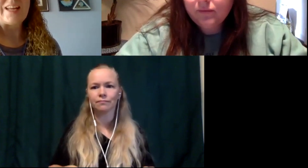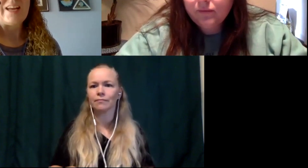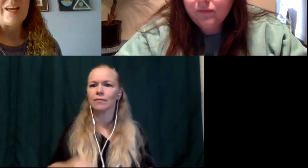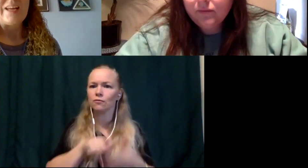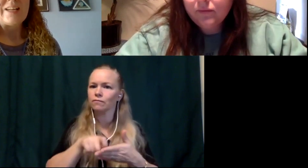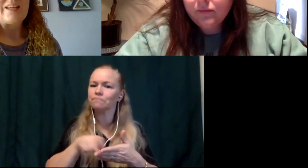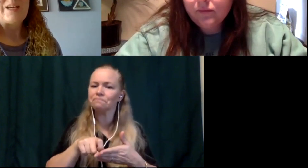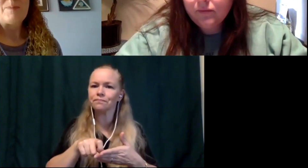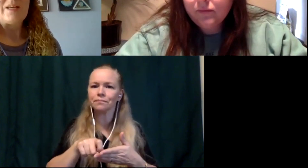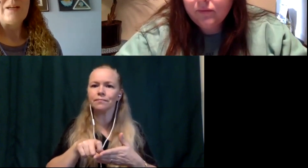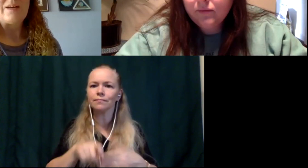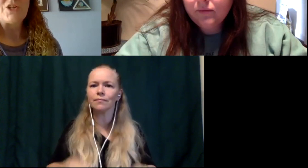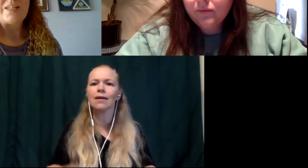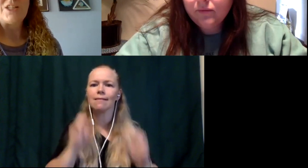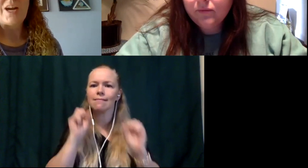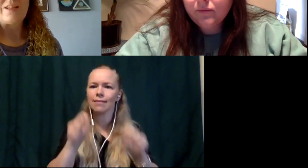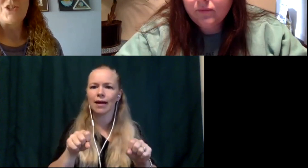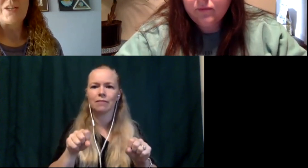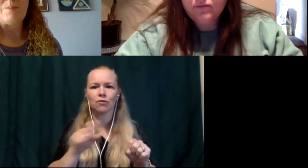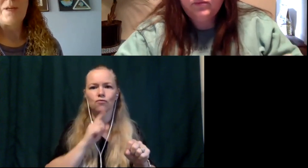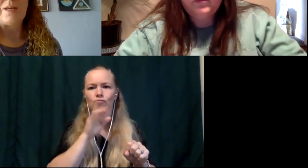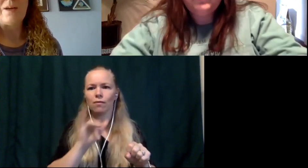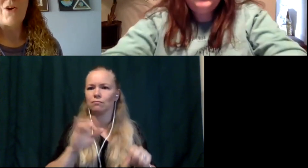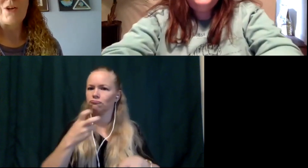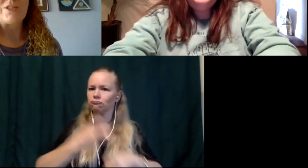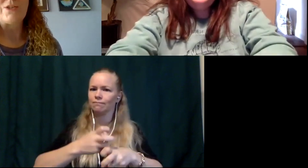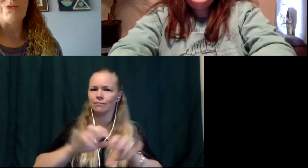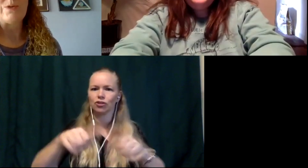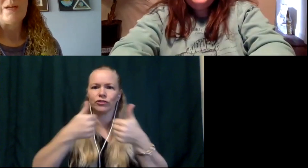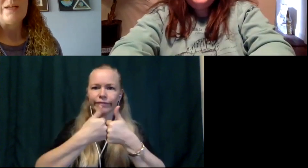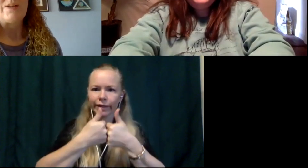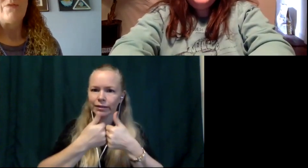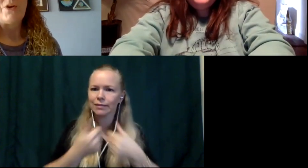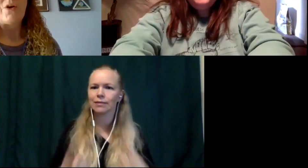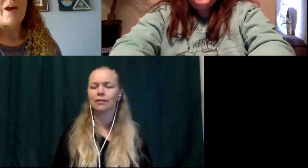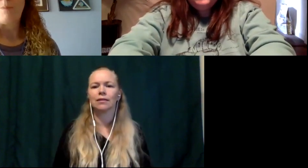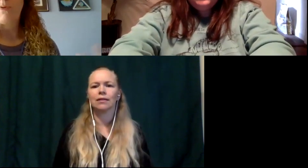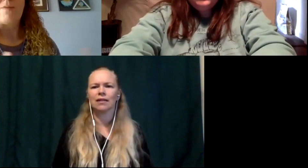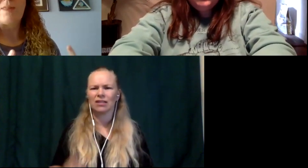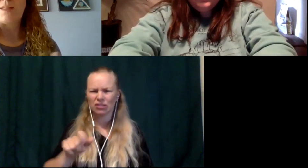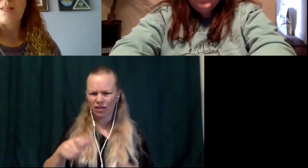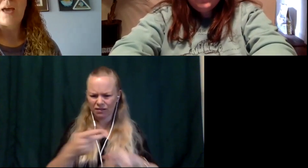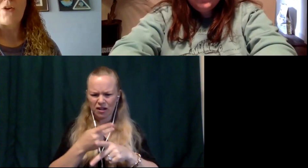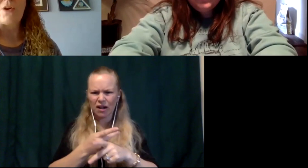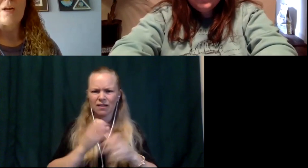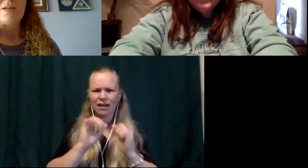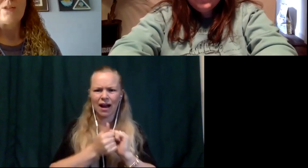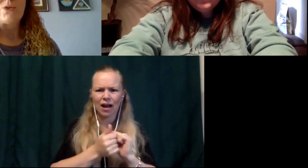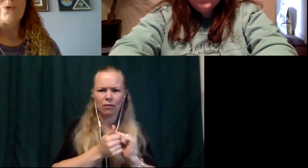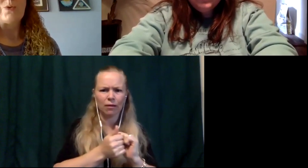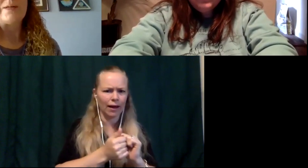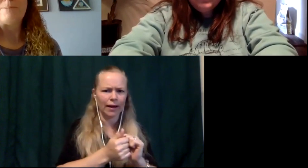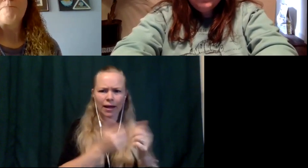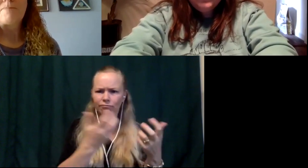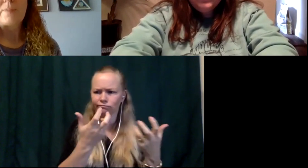write it, it can be a daunting challenge. It can be hard to figure out how to put everything together.